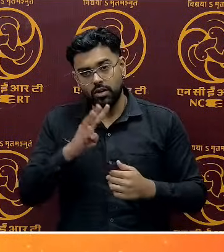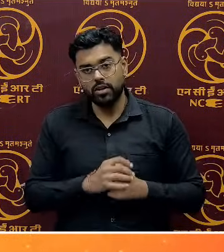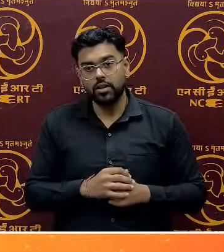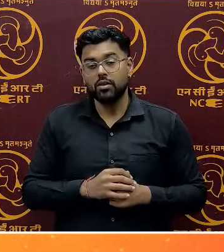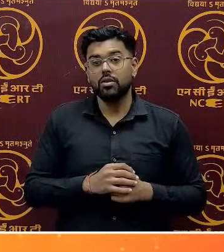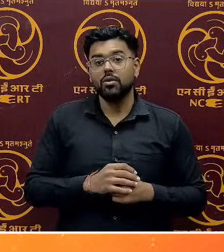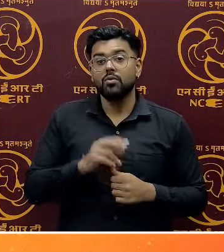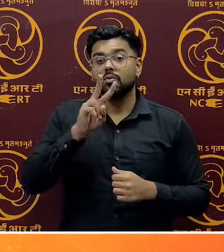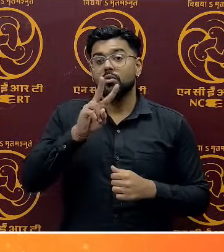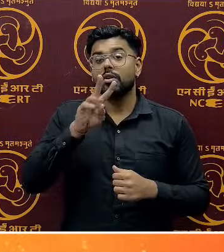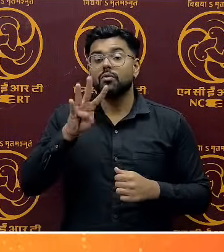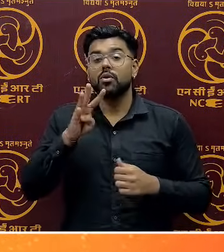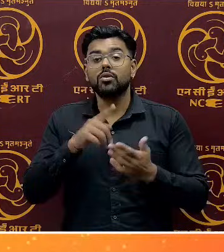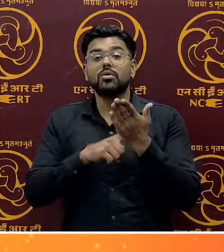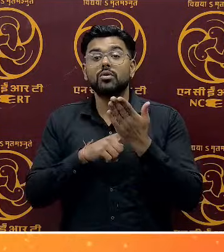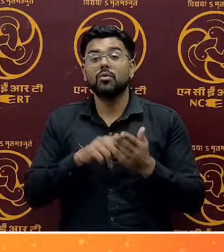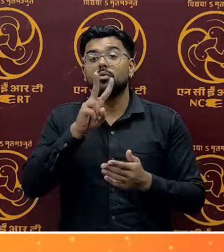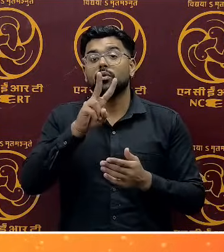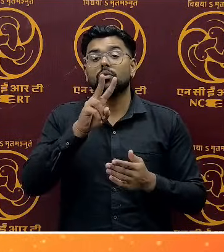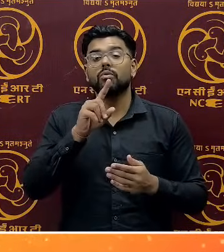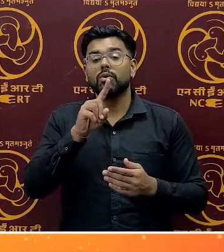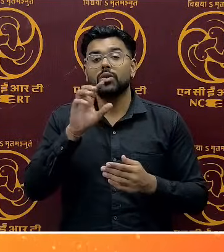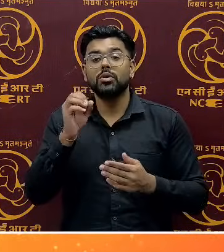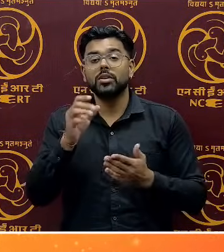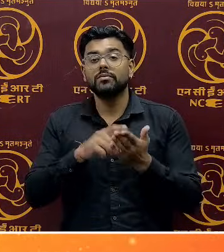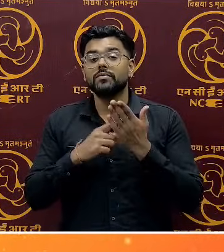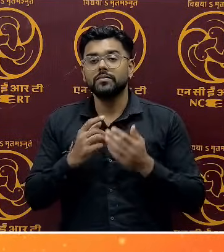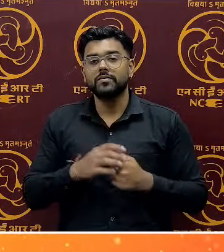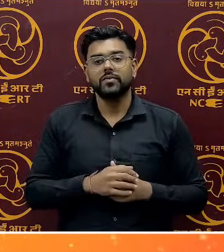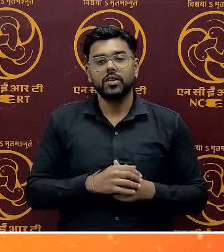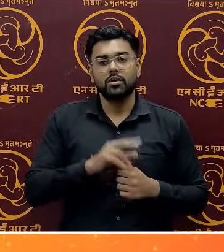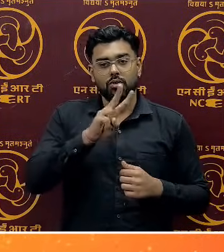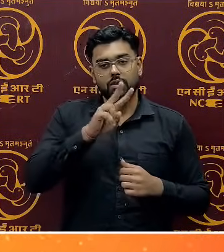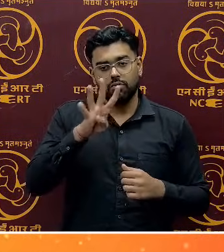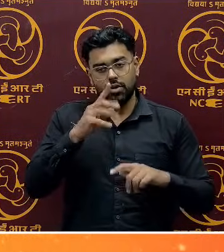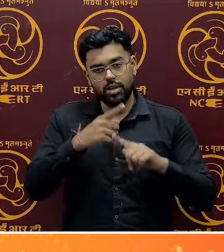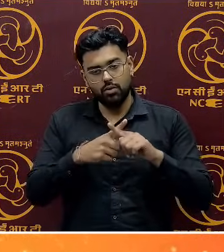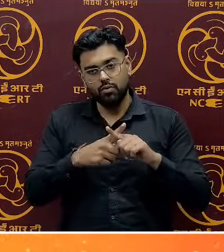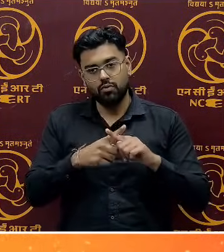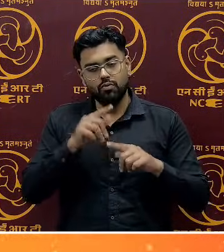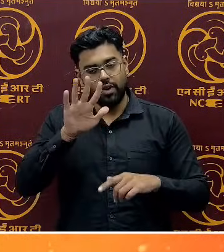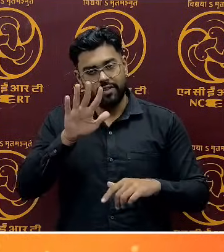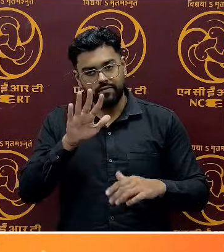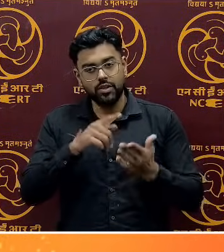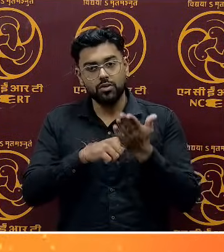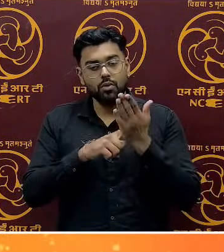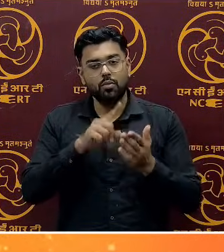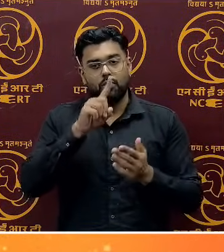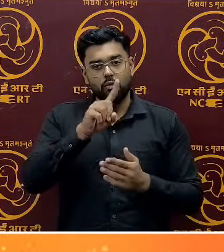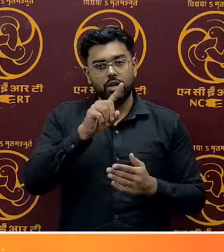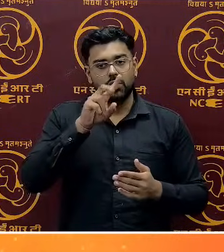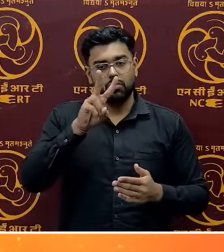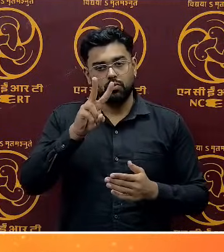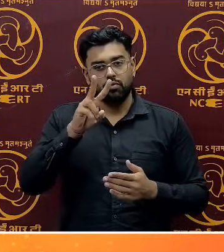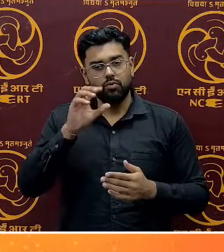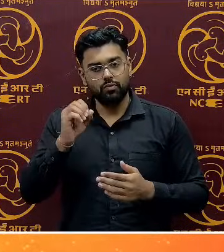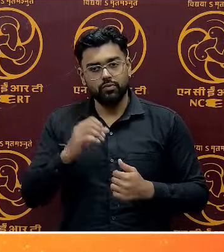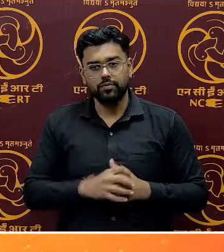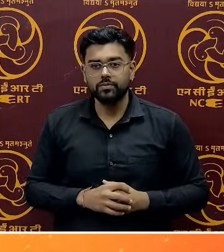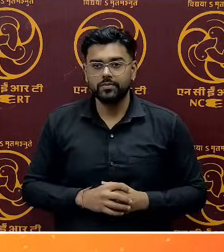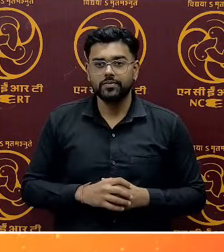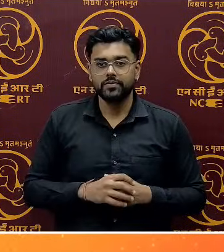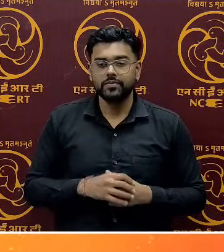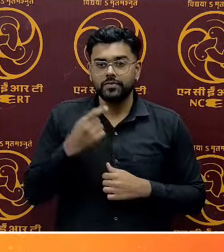what number to get 125? Okay. Okay. That means I am able to find